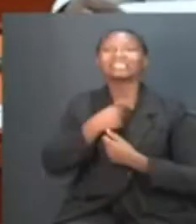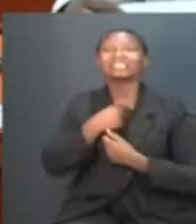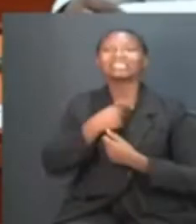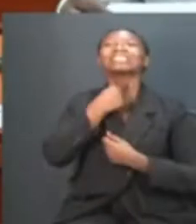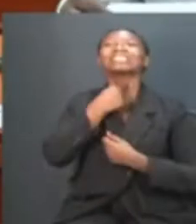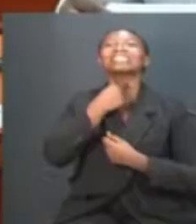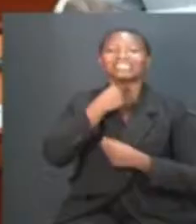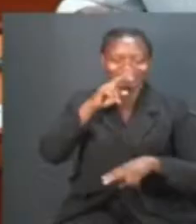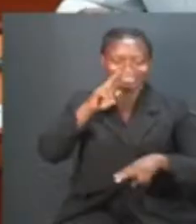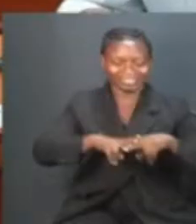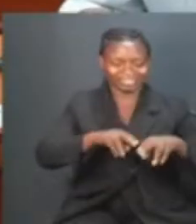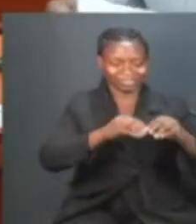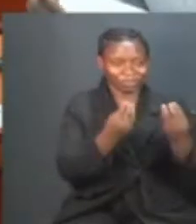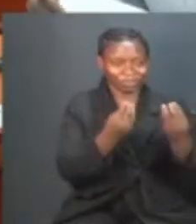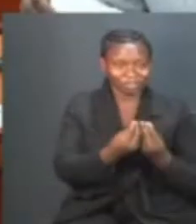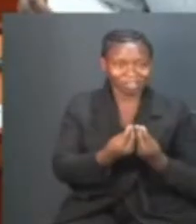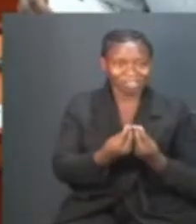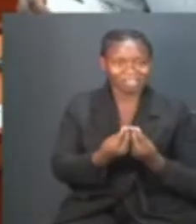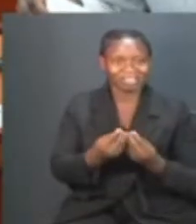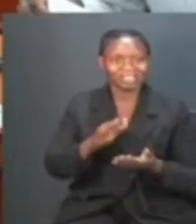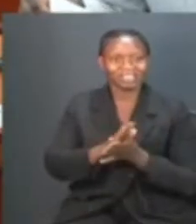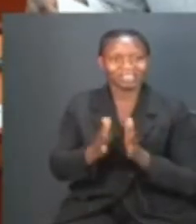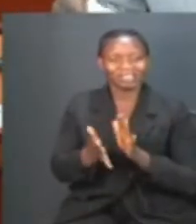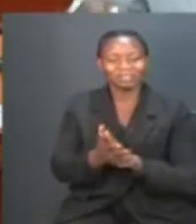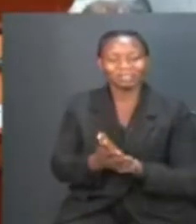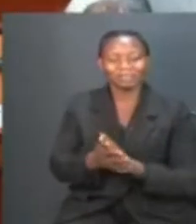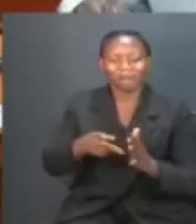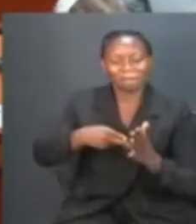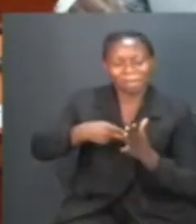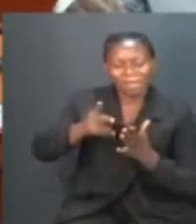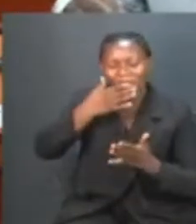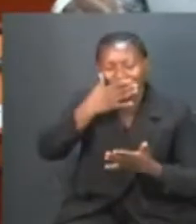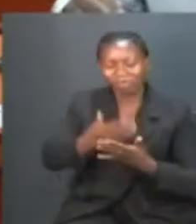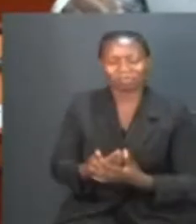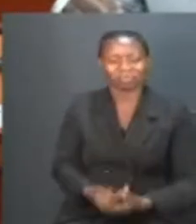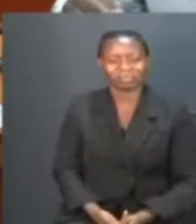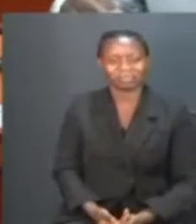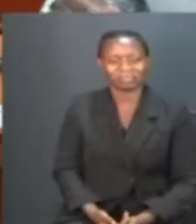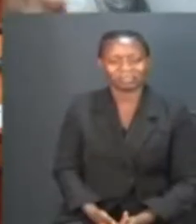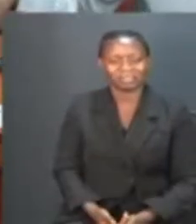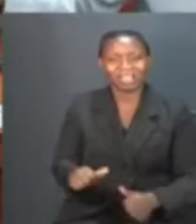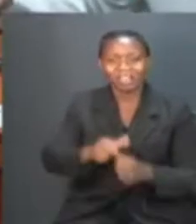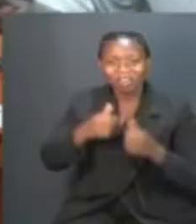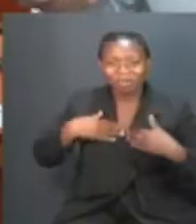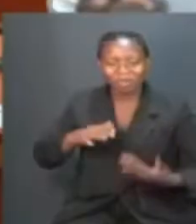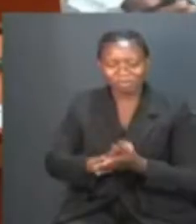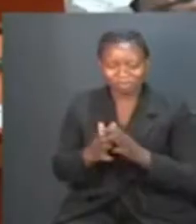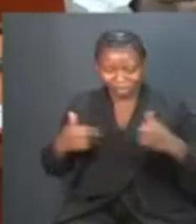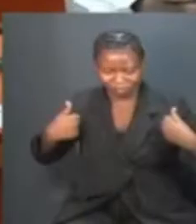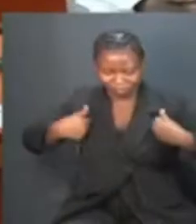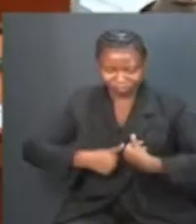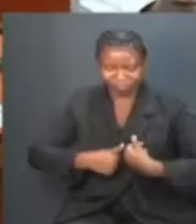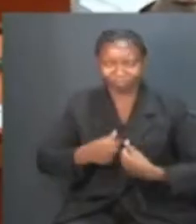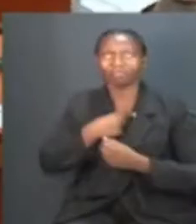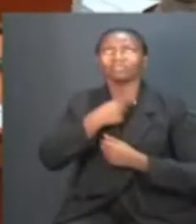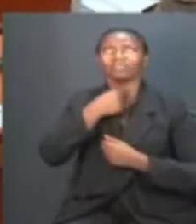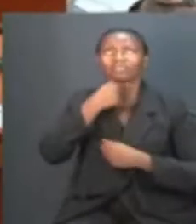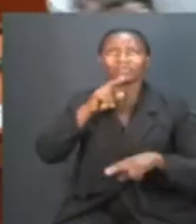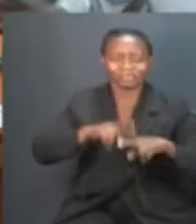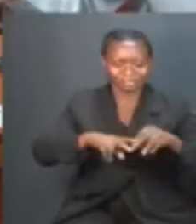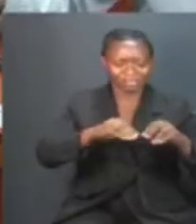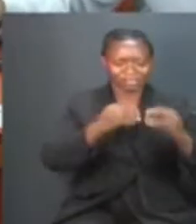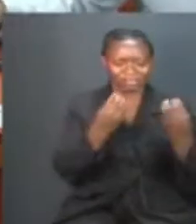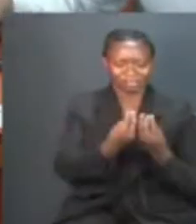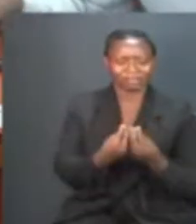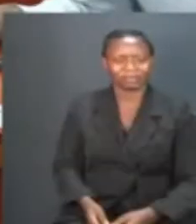sit in offices, they tend to be the most well paid. And so everybody wants to wear a coat. Everybody wants to wear